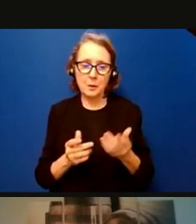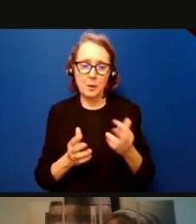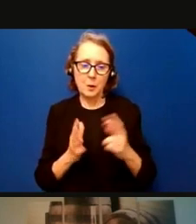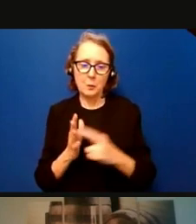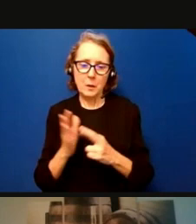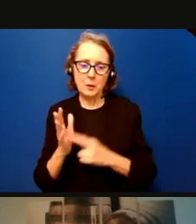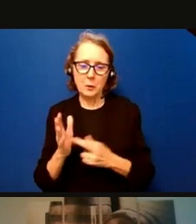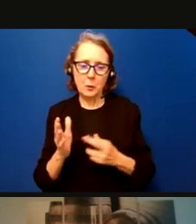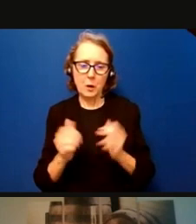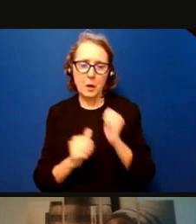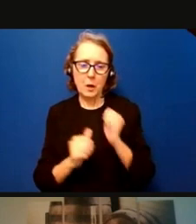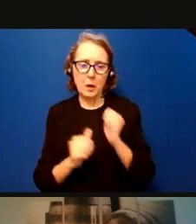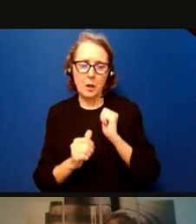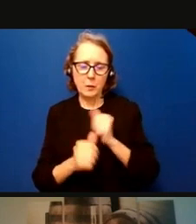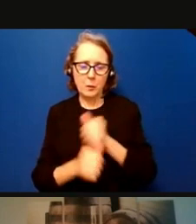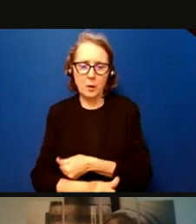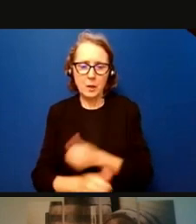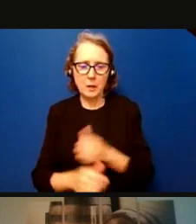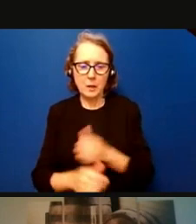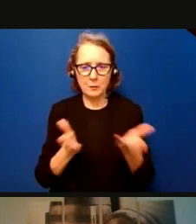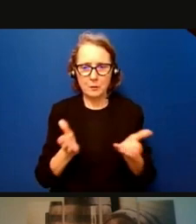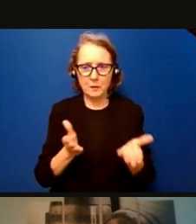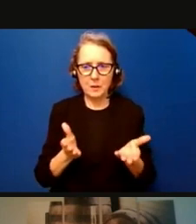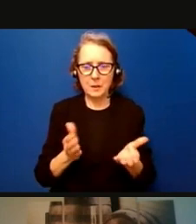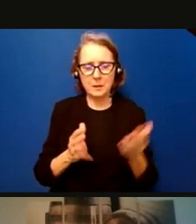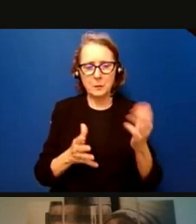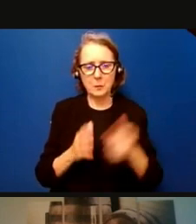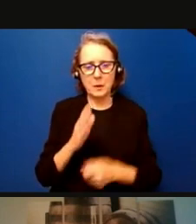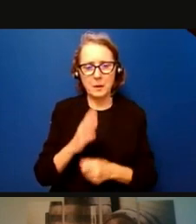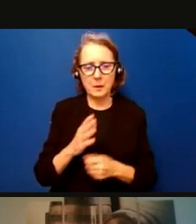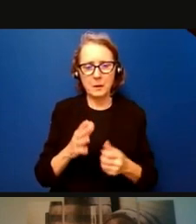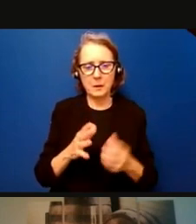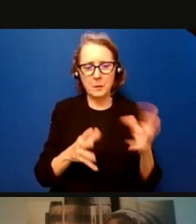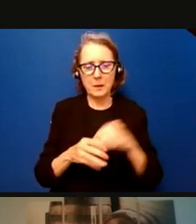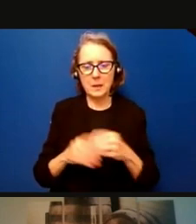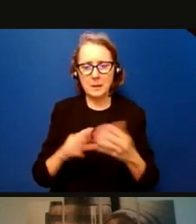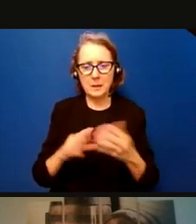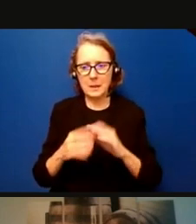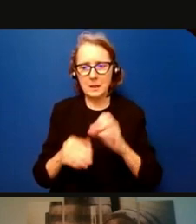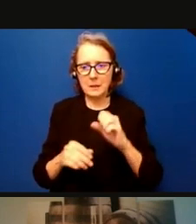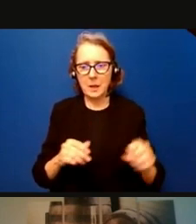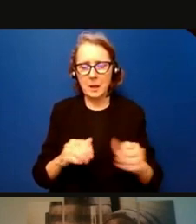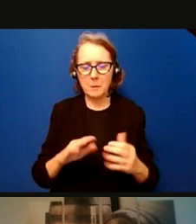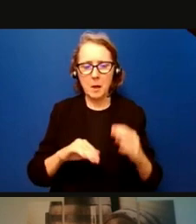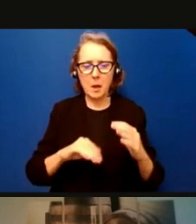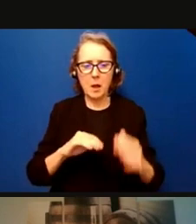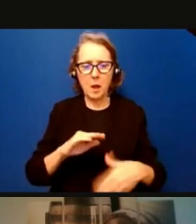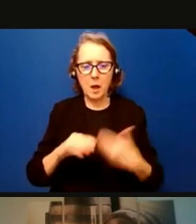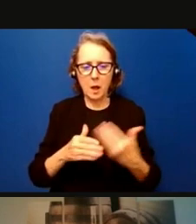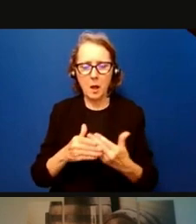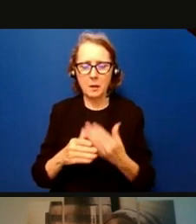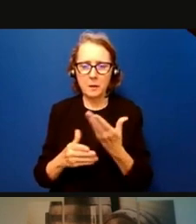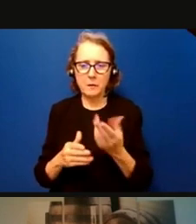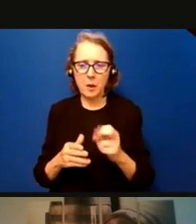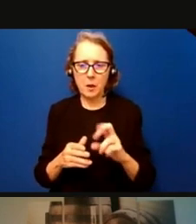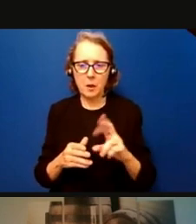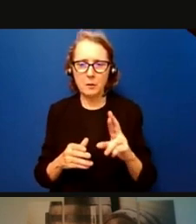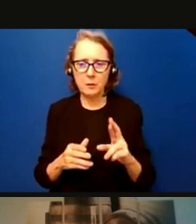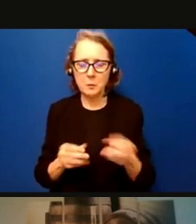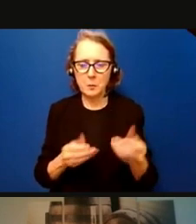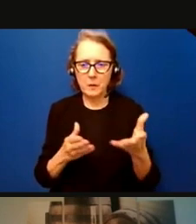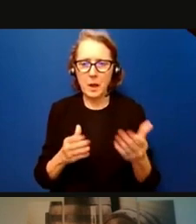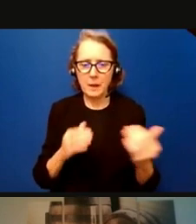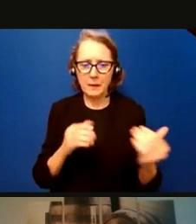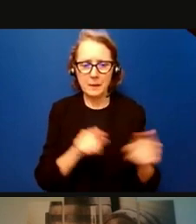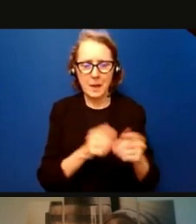that service within the city of Salem, all of those haulers should be providing and do provide the same service for